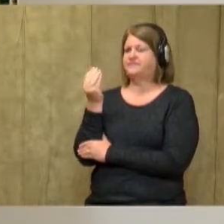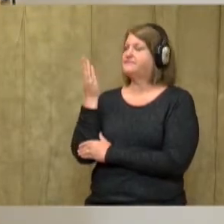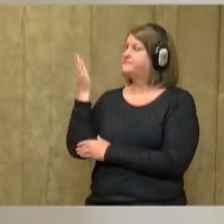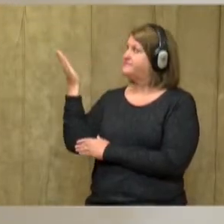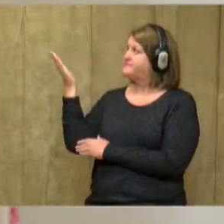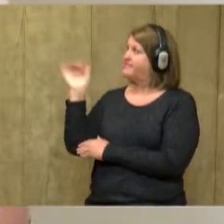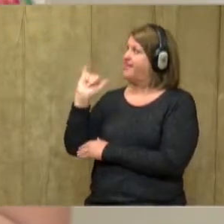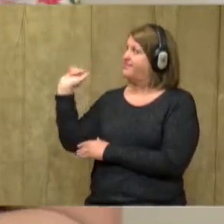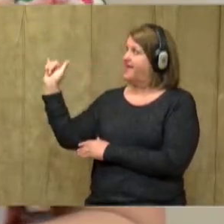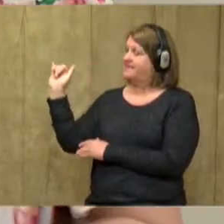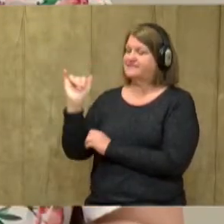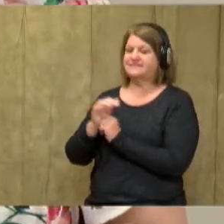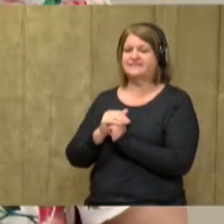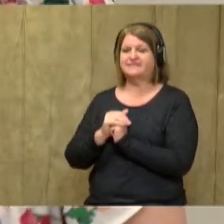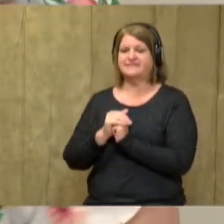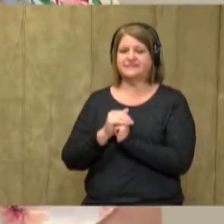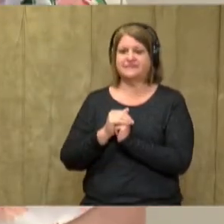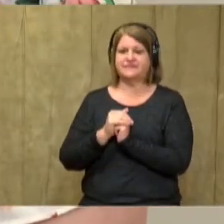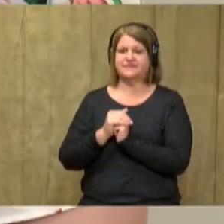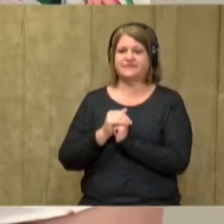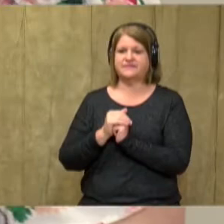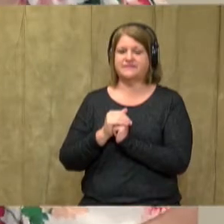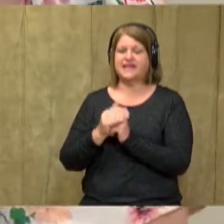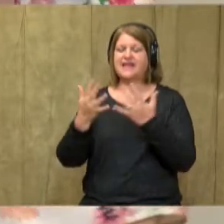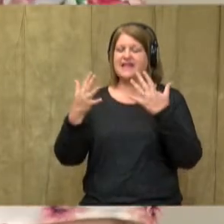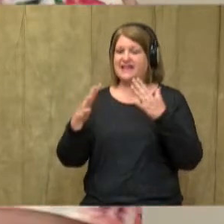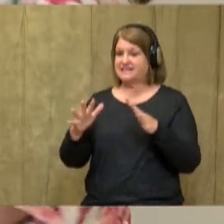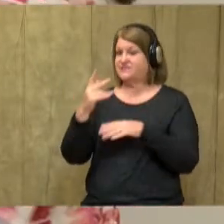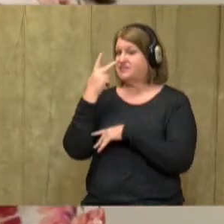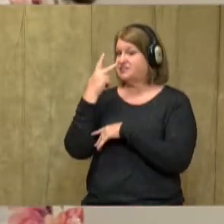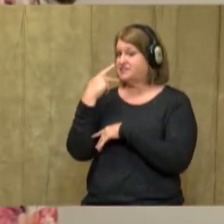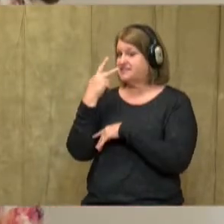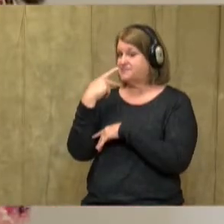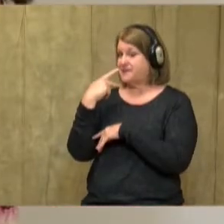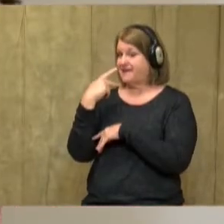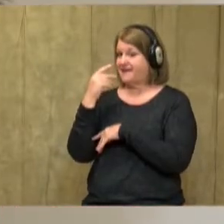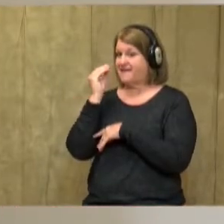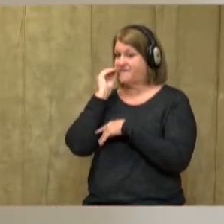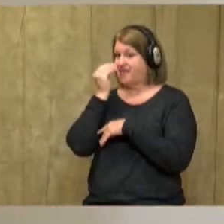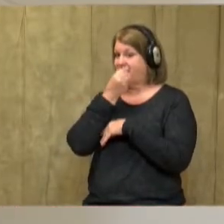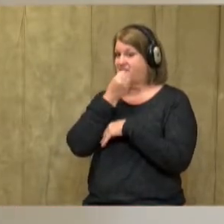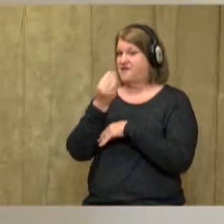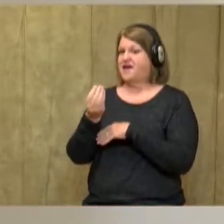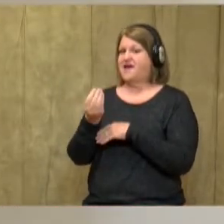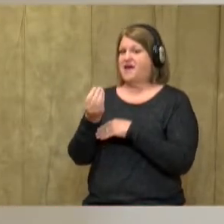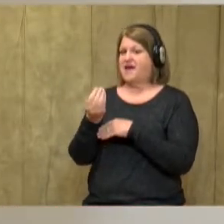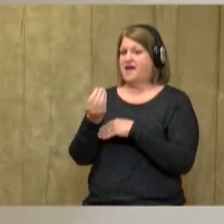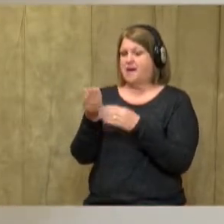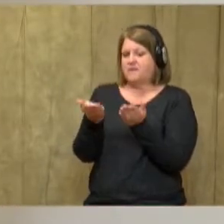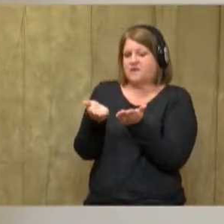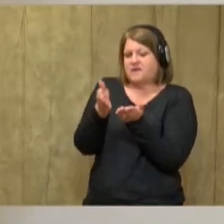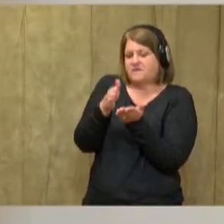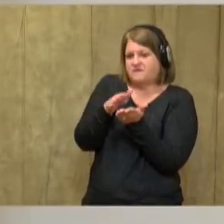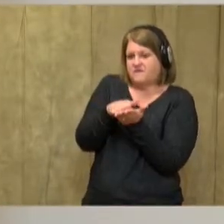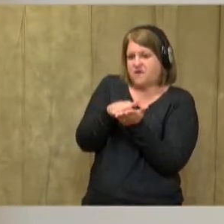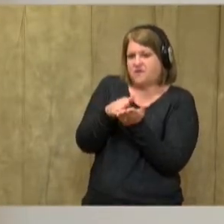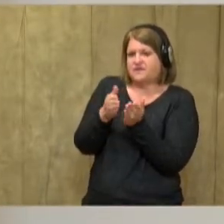Just like that. All right, let's finish this little pink flower by, I'm going to fold the tissue paper.